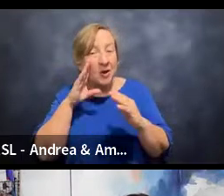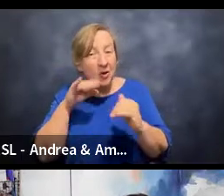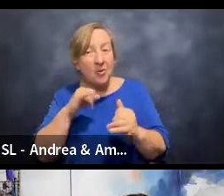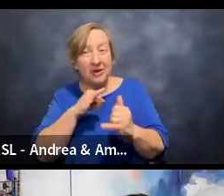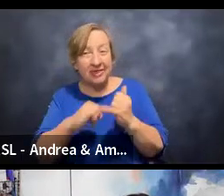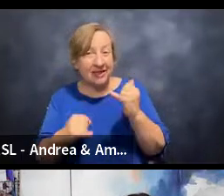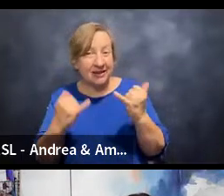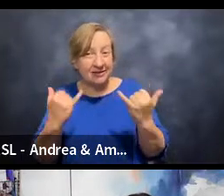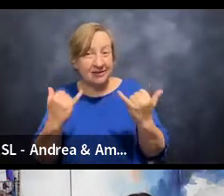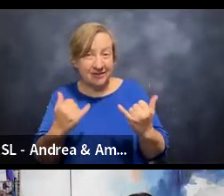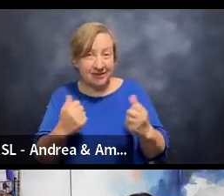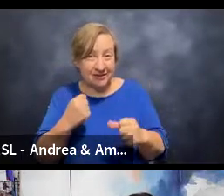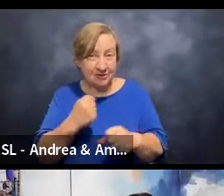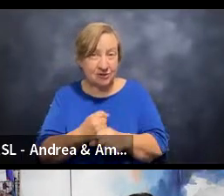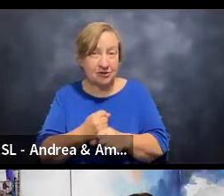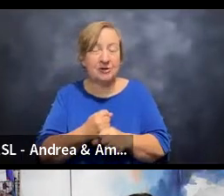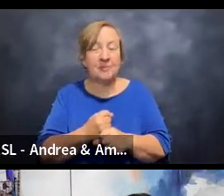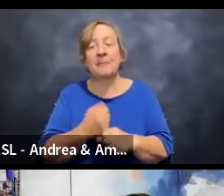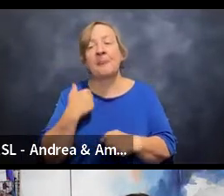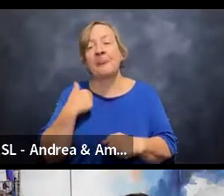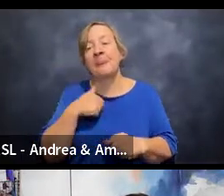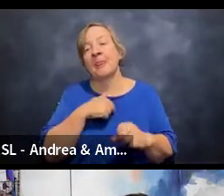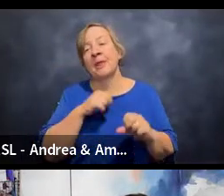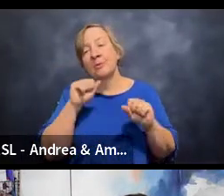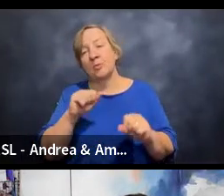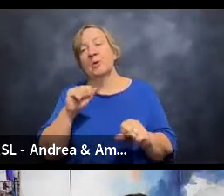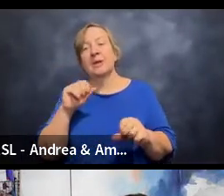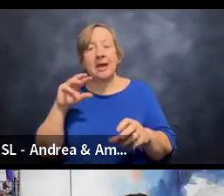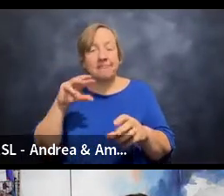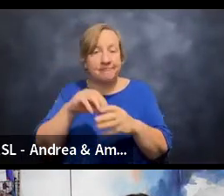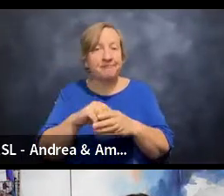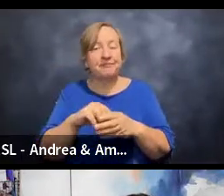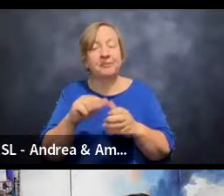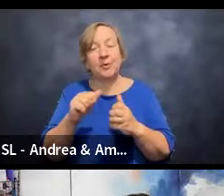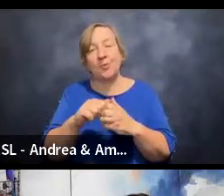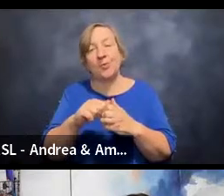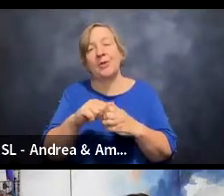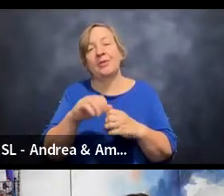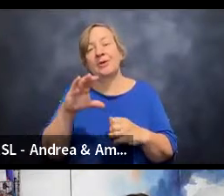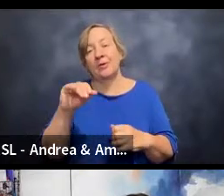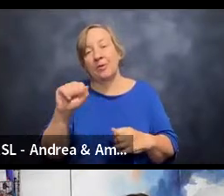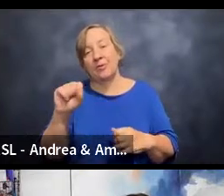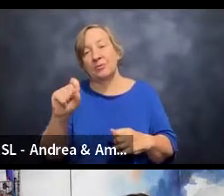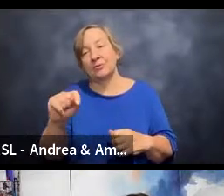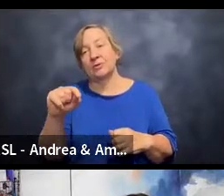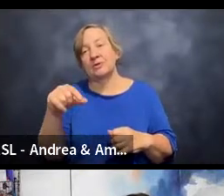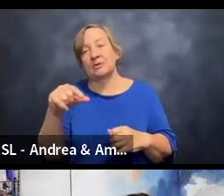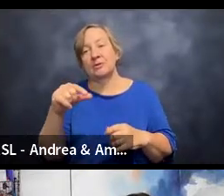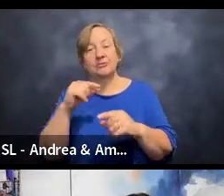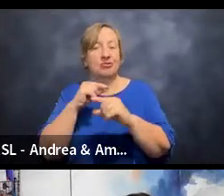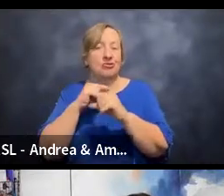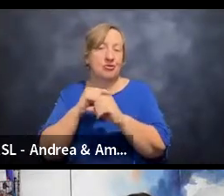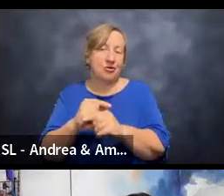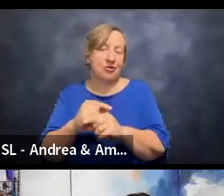this year that we will be engaged with the Coast Guard on a new